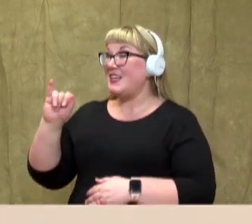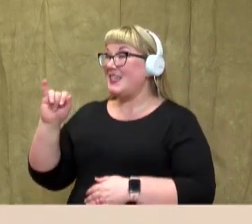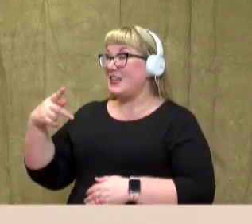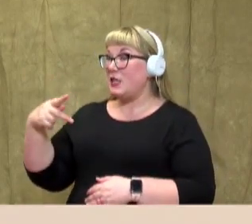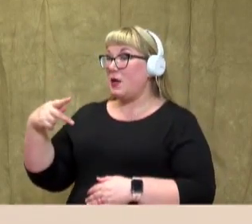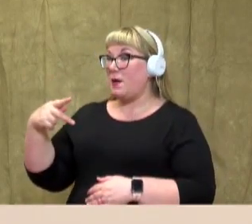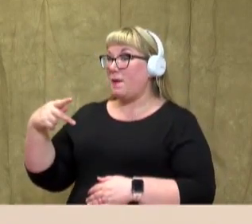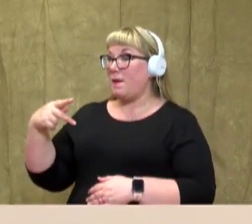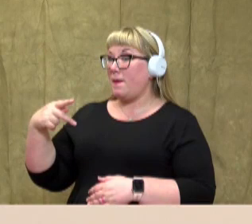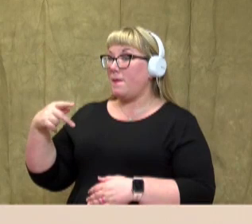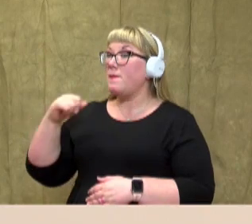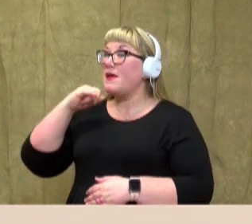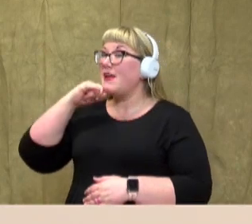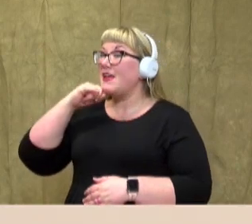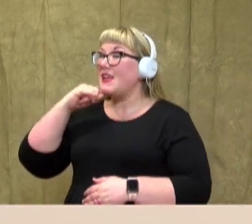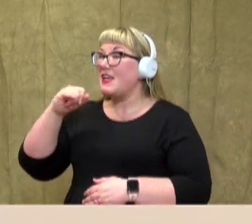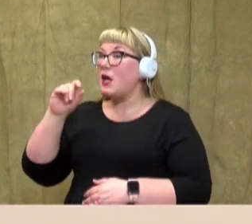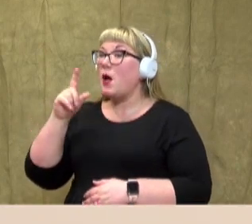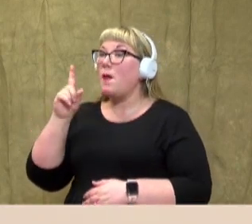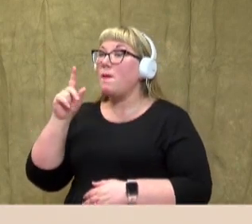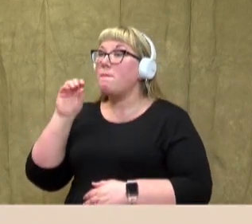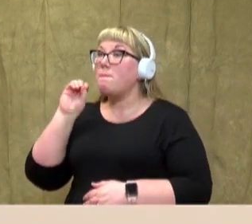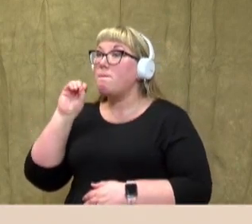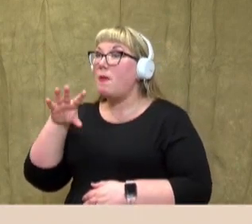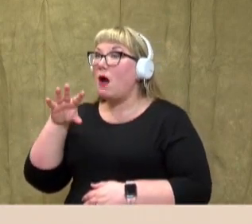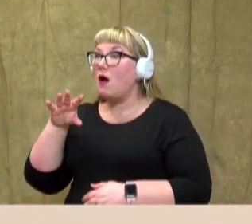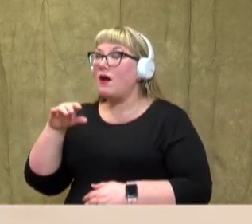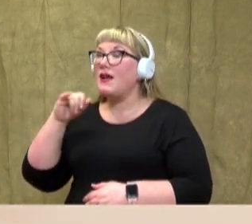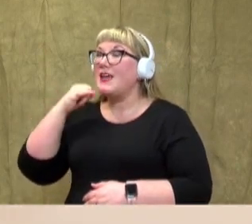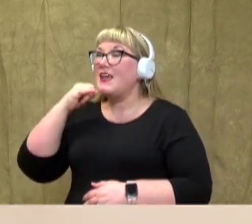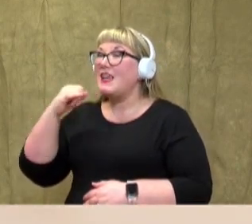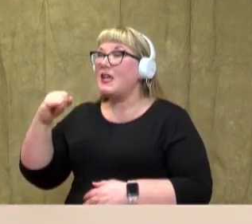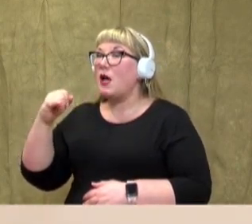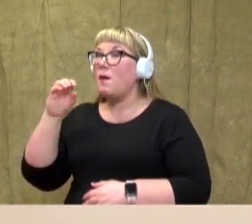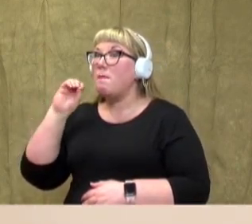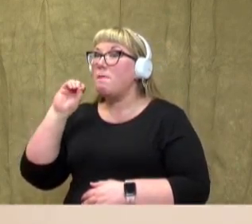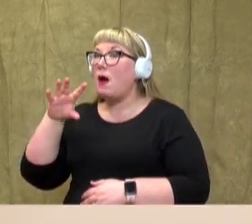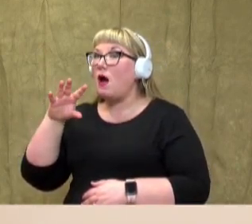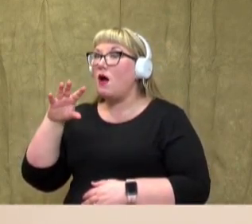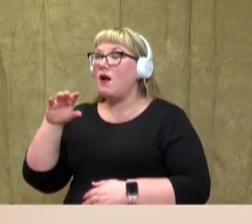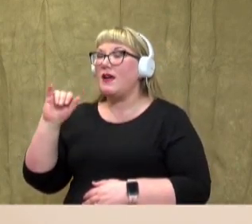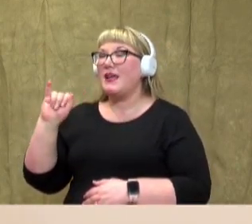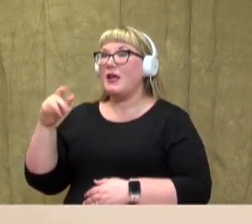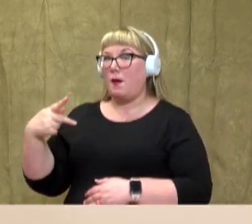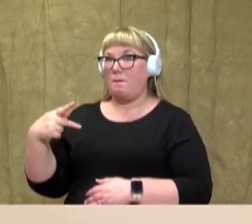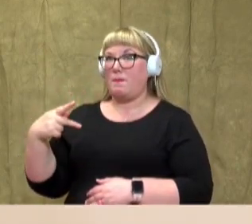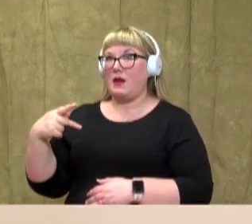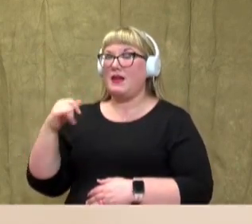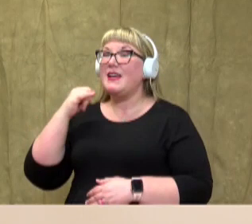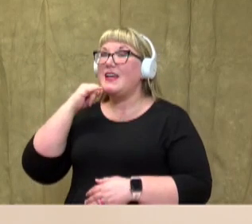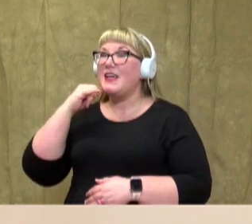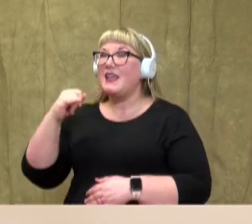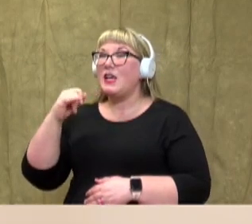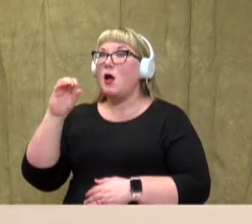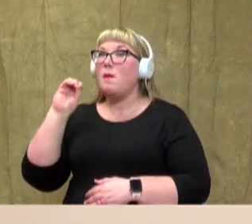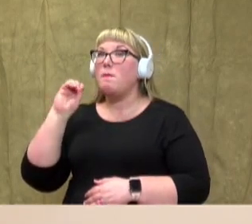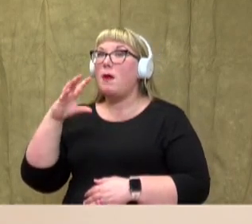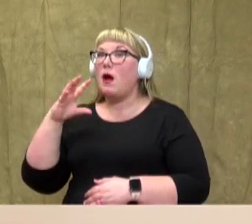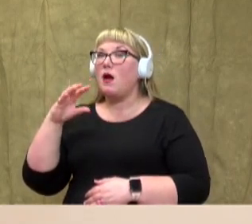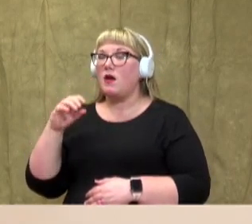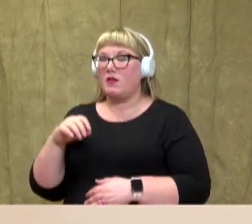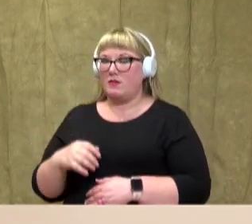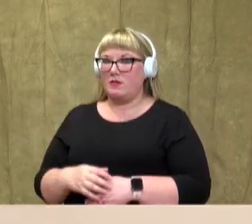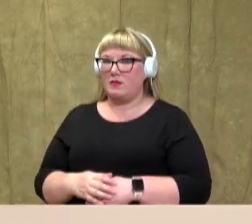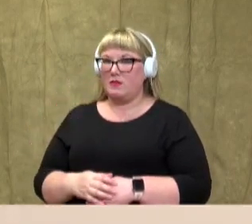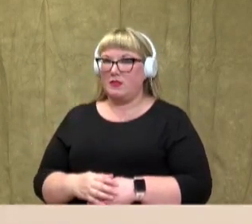word ip. Ip. Friends, say that with me. Ip. Let's try it with our